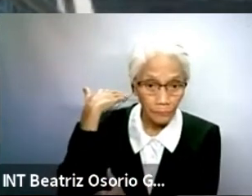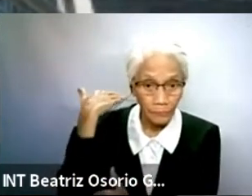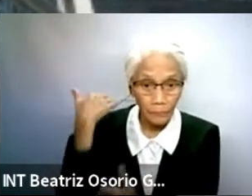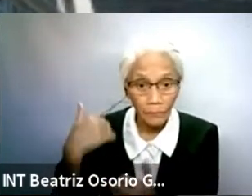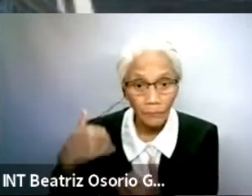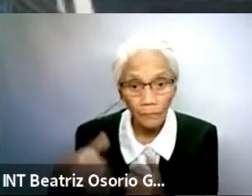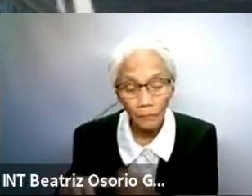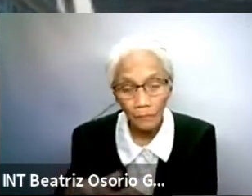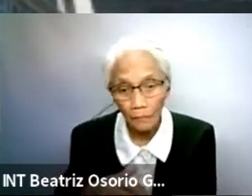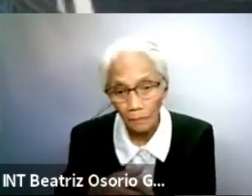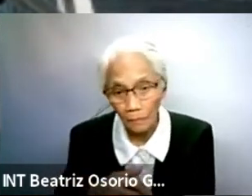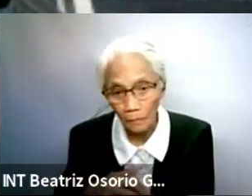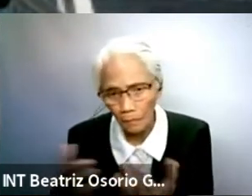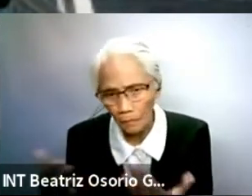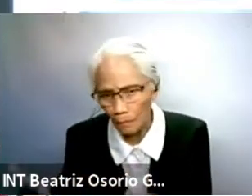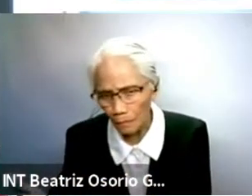before the